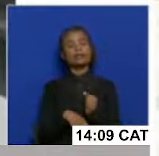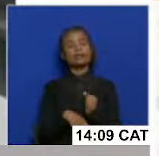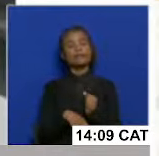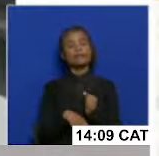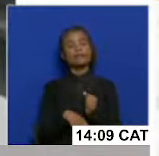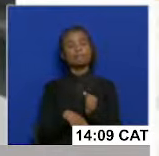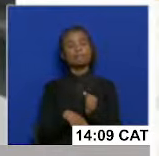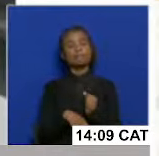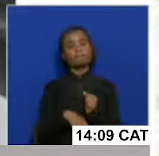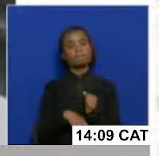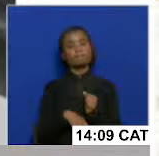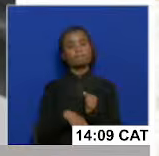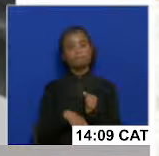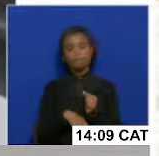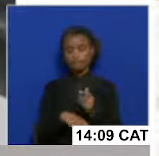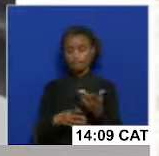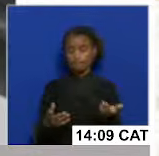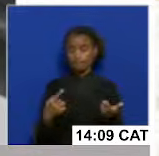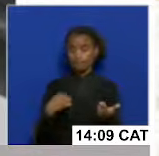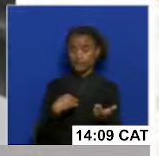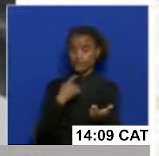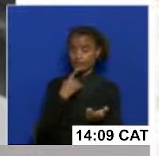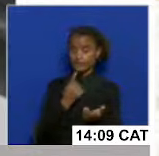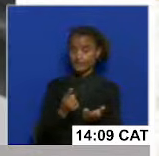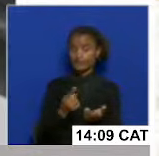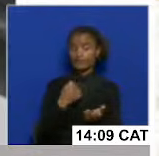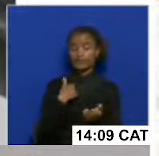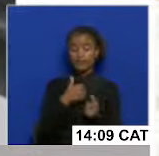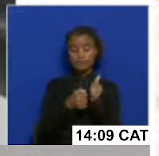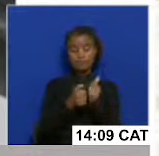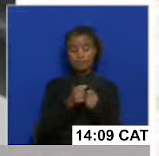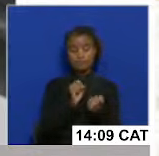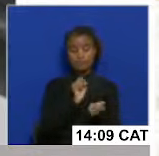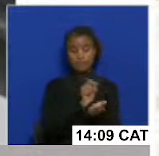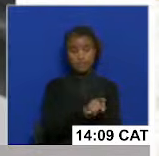I'm saying the way I wrote it, it's so different